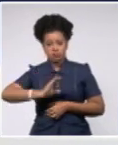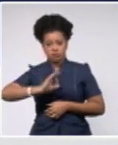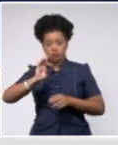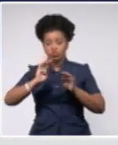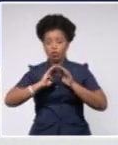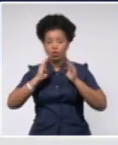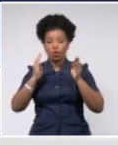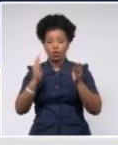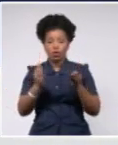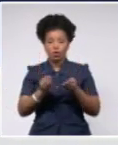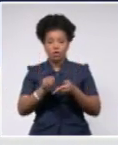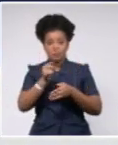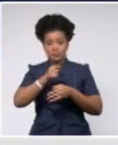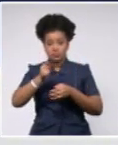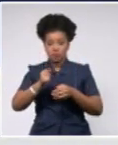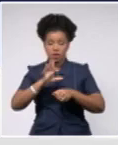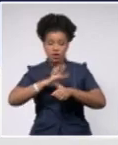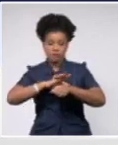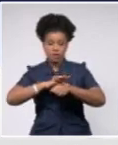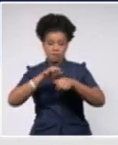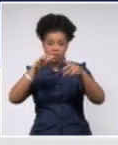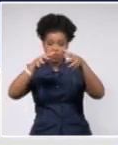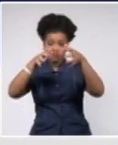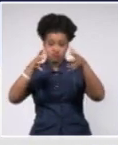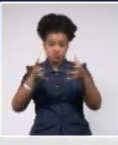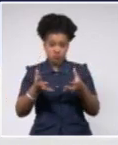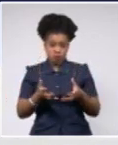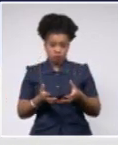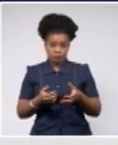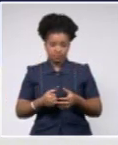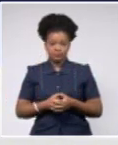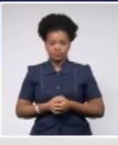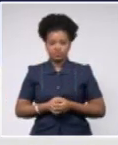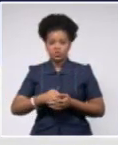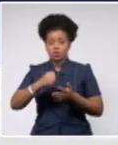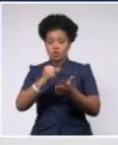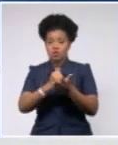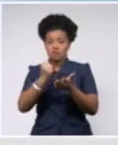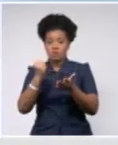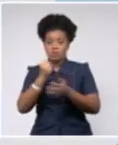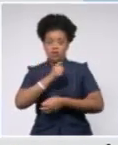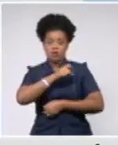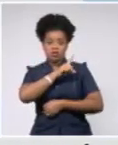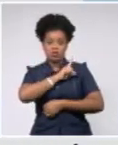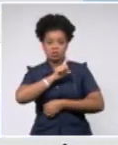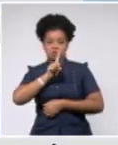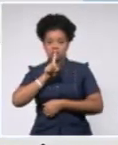50.63% of all cases worldwide, reported